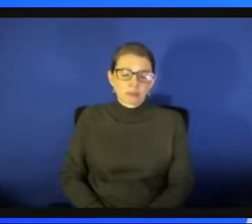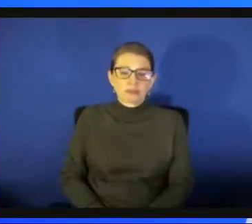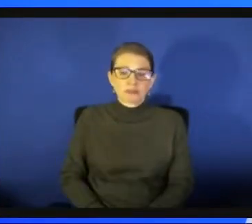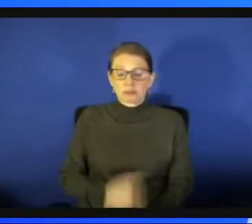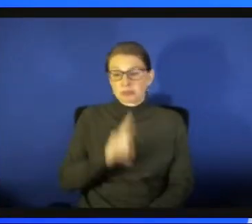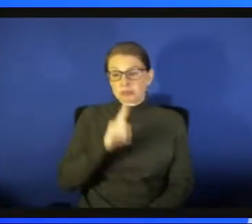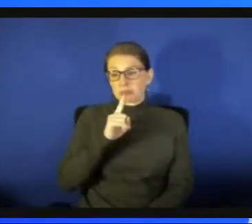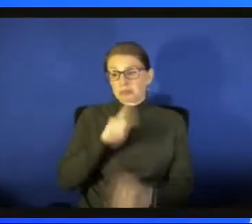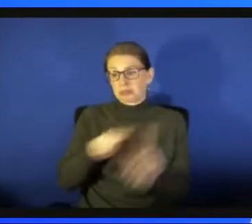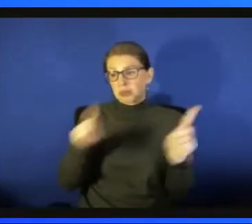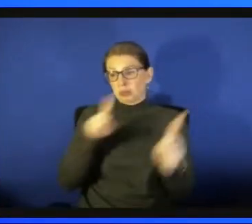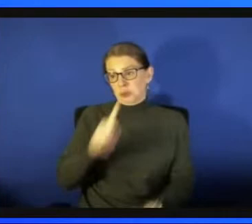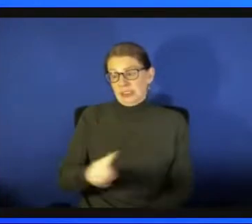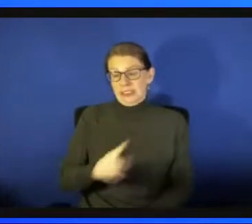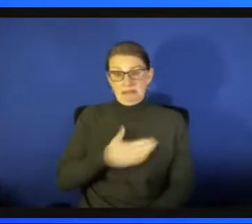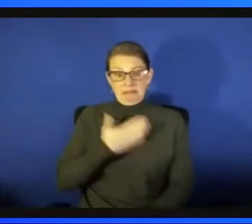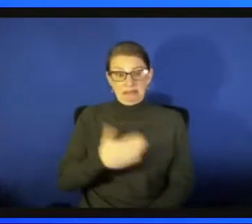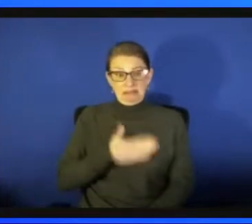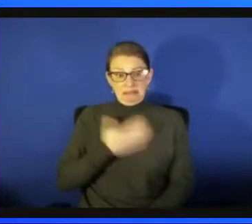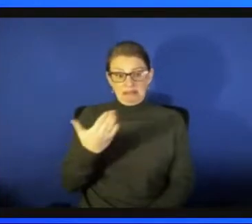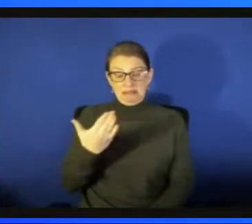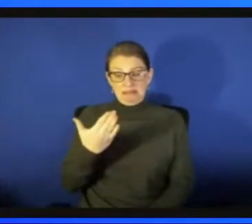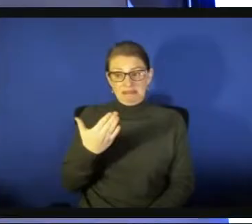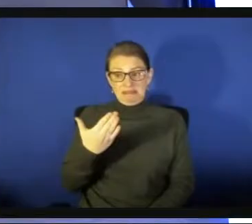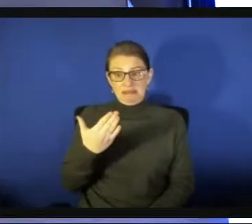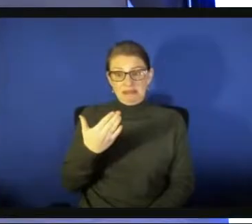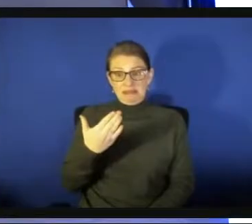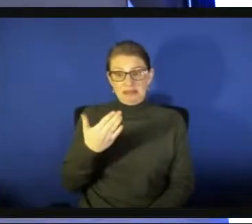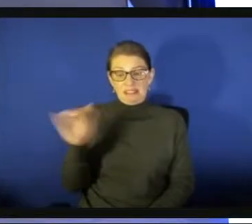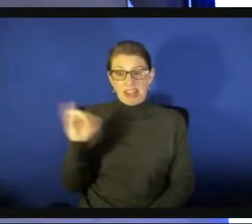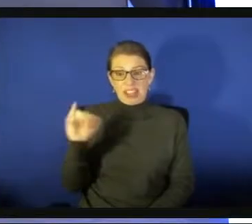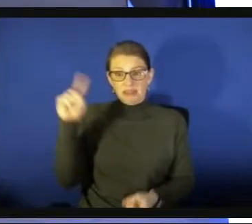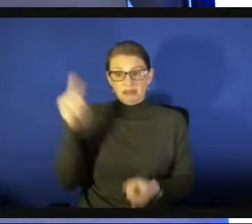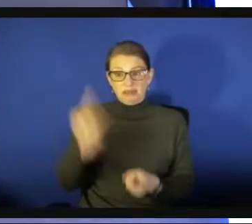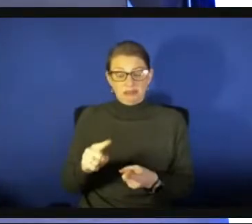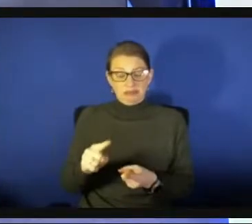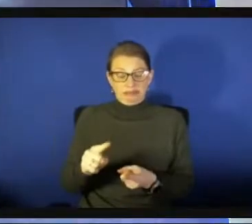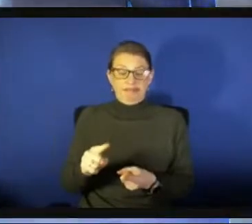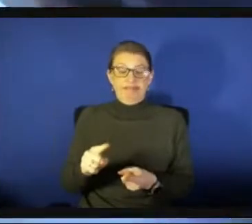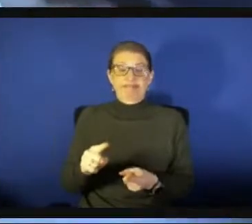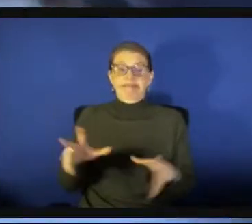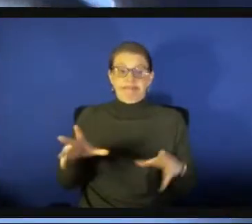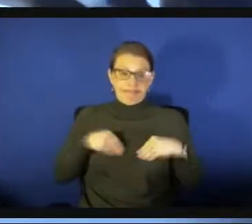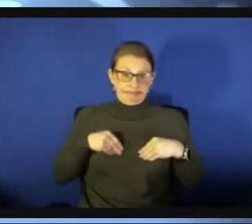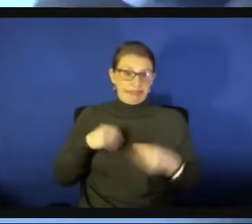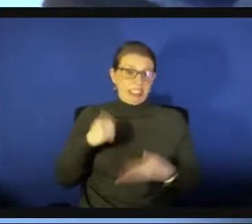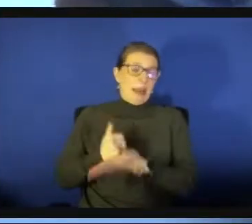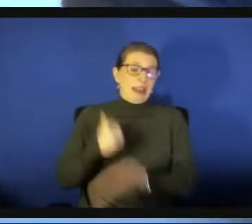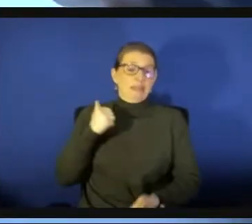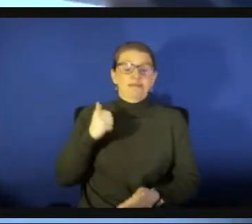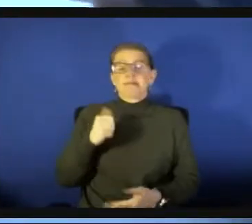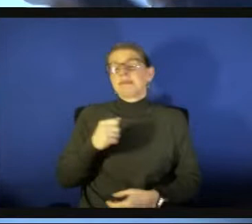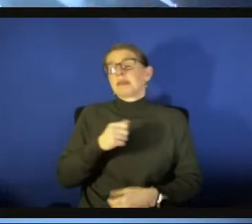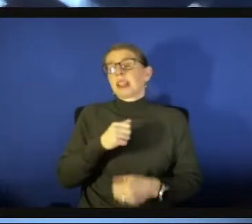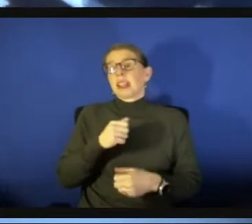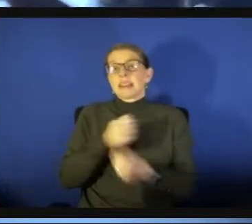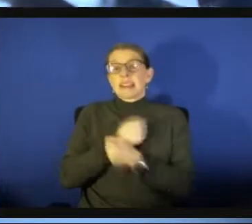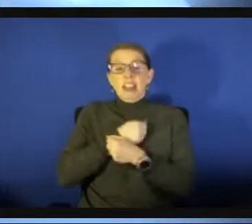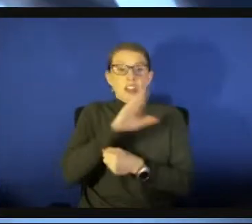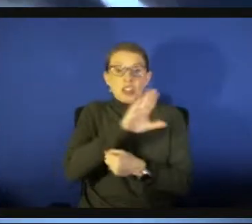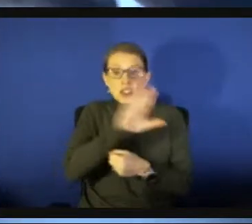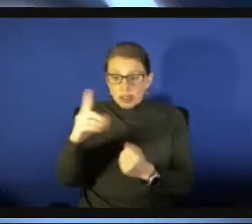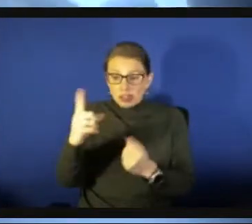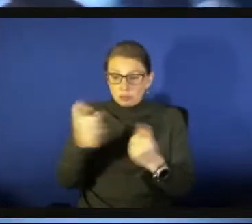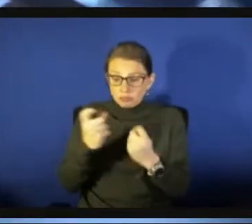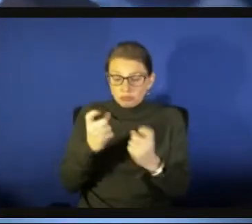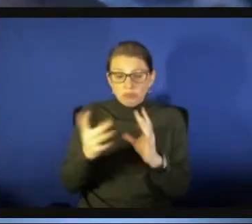see less and less infections here in the hospital. Oh, amen to that, right? We love your questions. We love all questions and comments from our viewers, so send